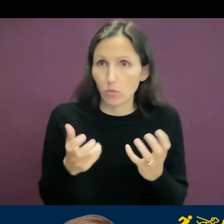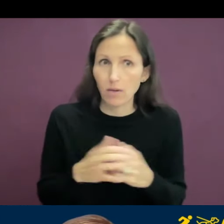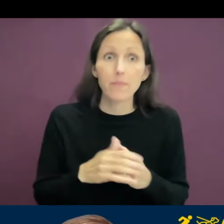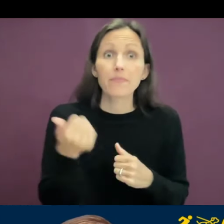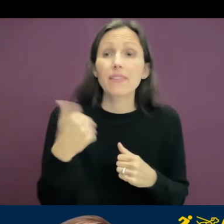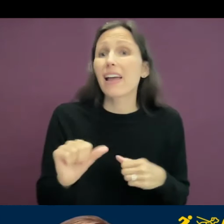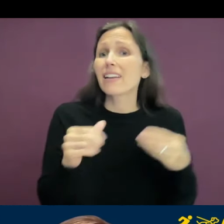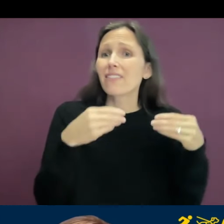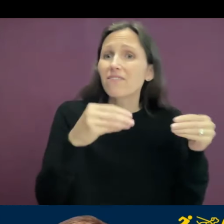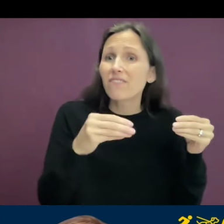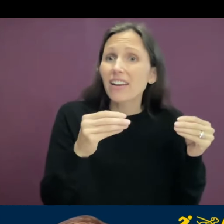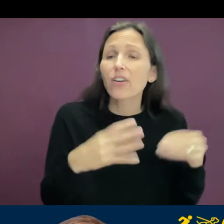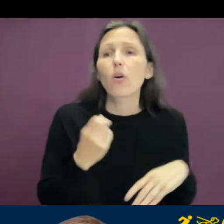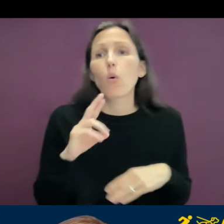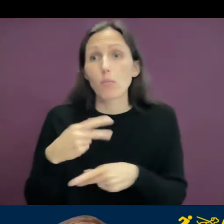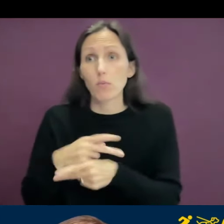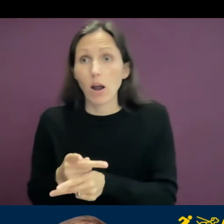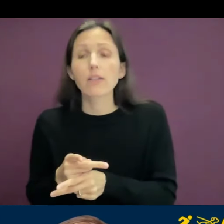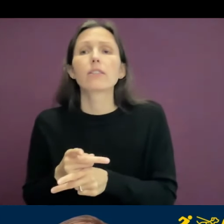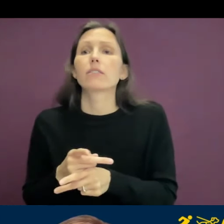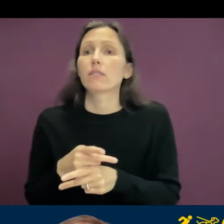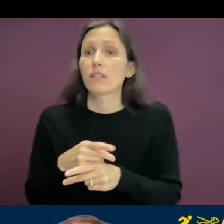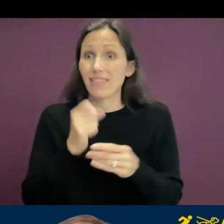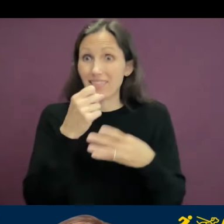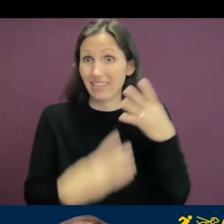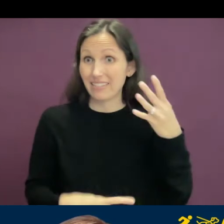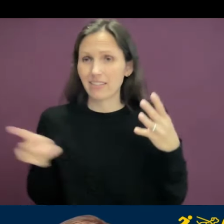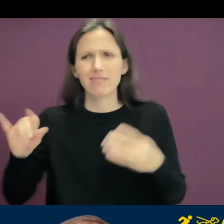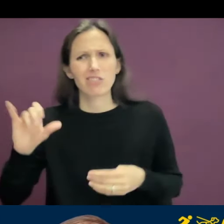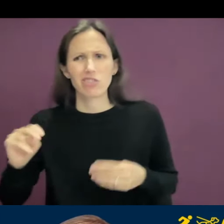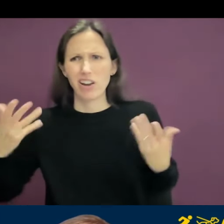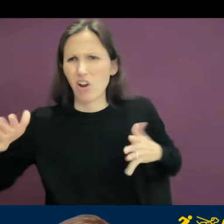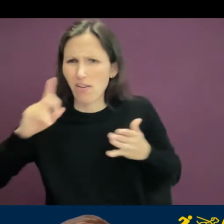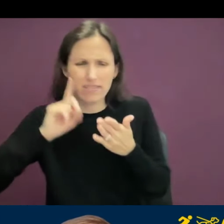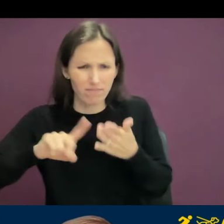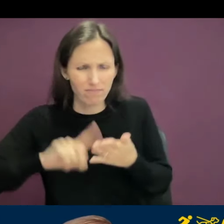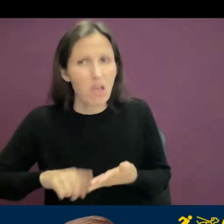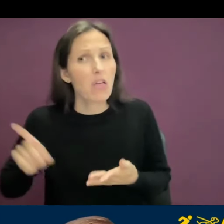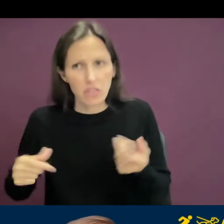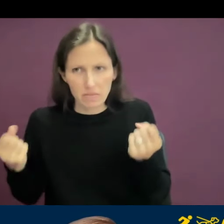on this website has been researched by the Job Accommodation Network, and they are supportive of these.